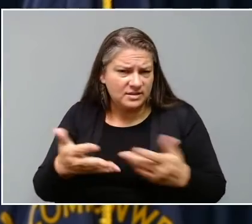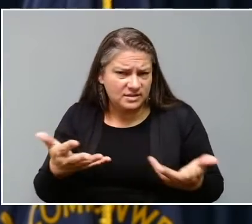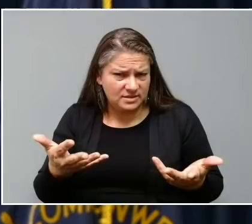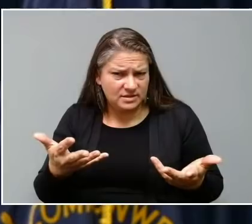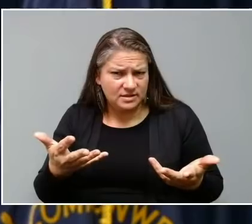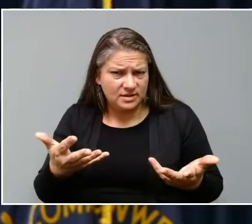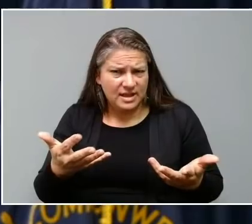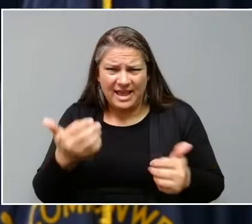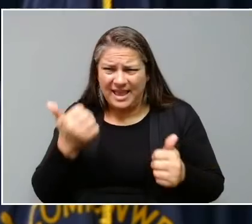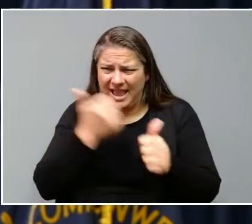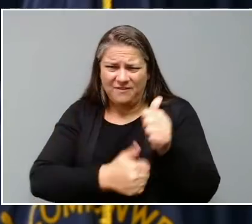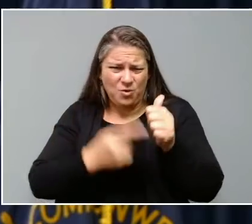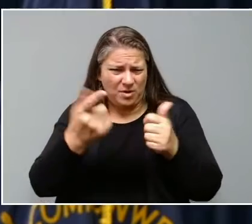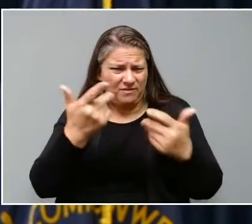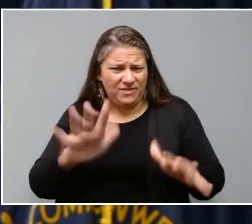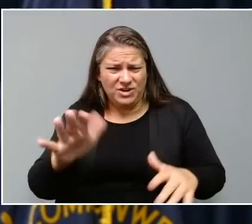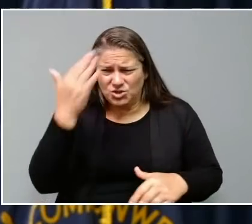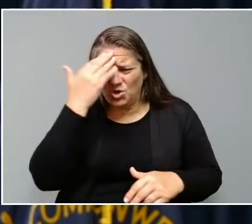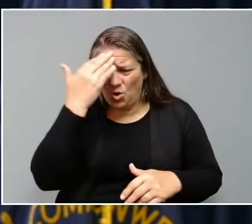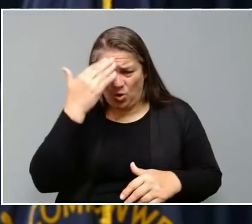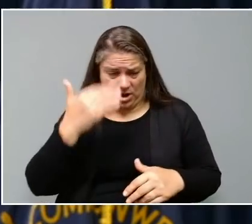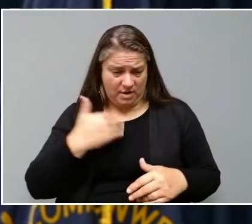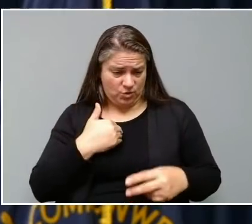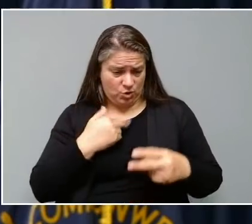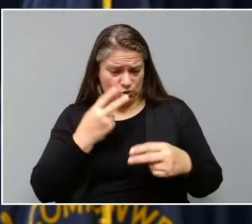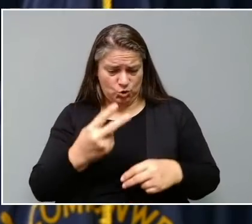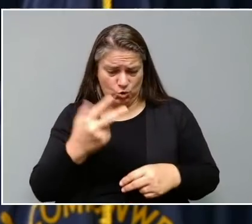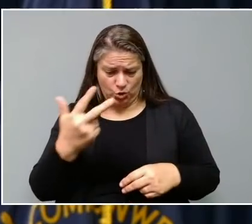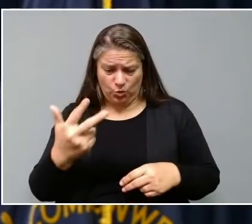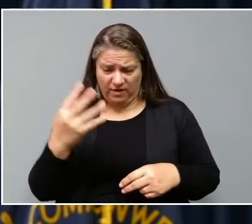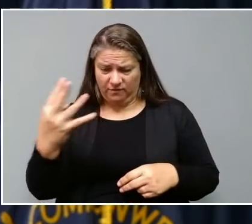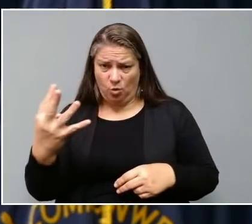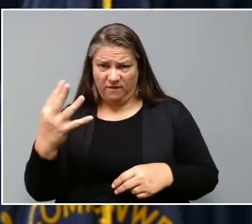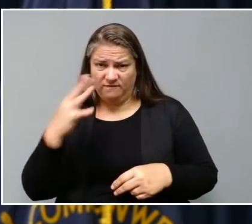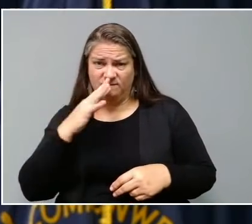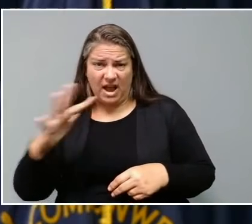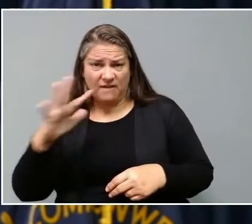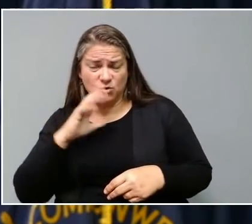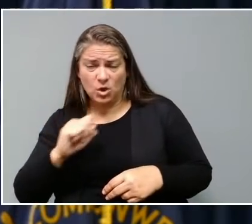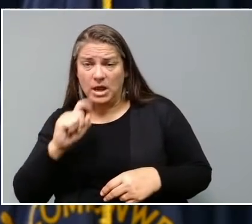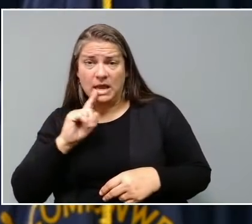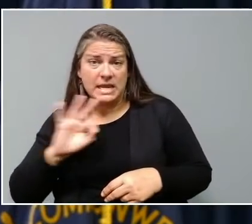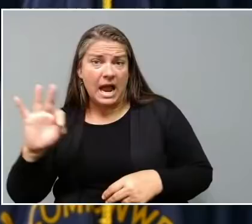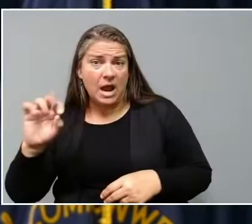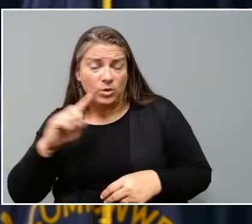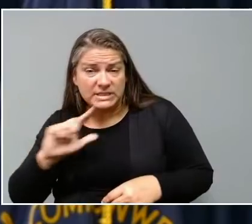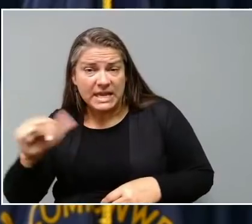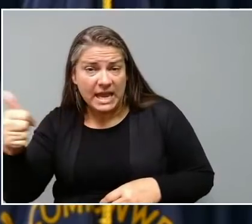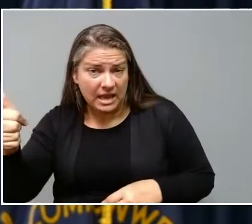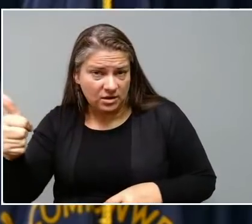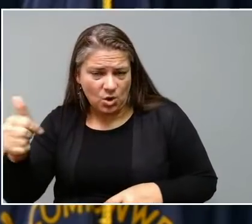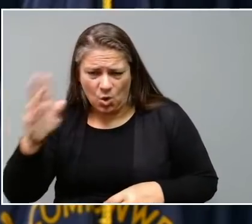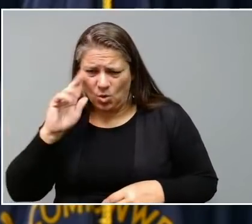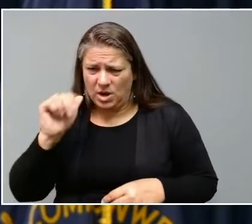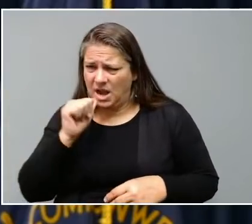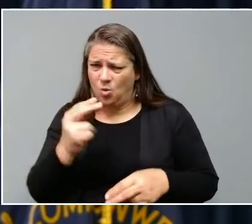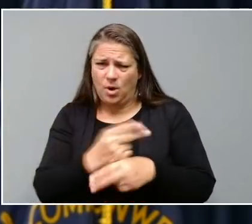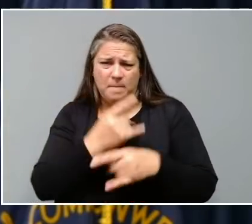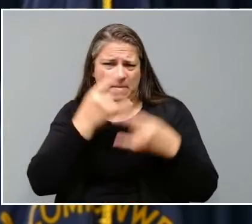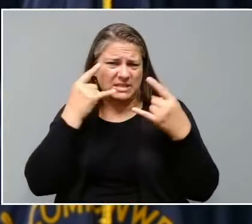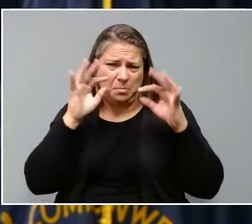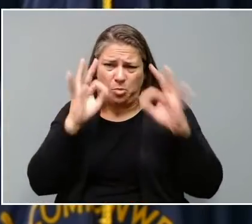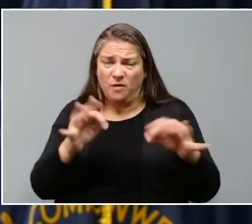everybody knows a 2, 3, 4, 5-year-old, oftentimes a 9 or 10-year-old, isn't going to wear their mask perfectly all the